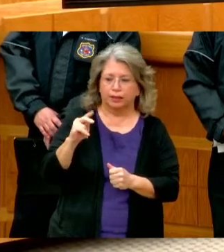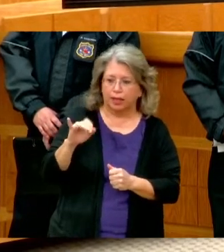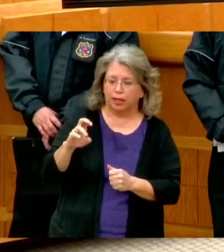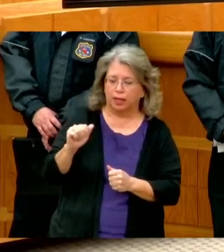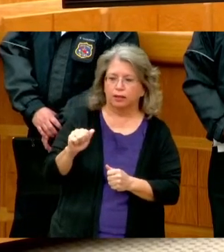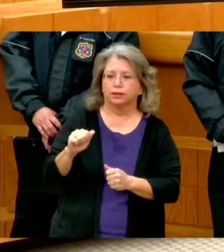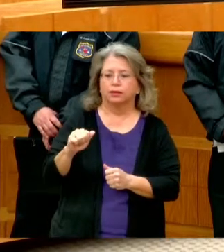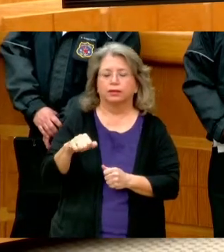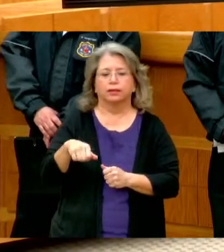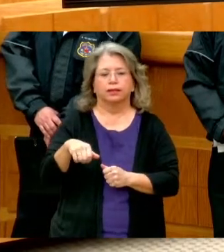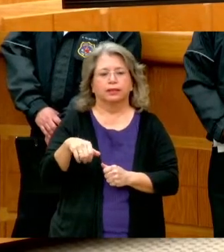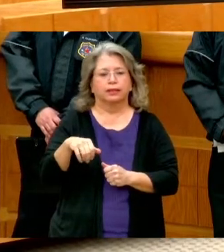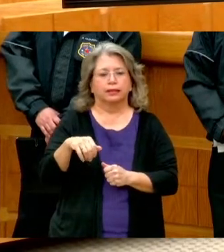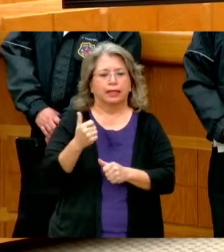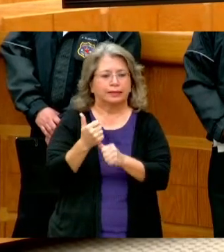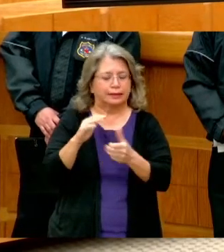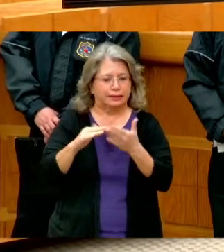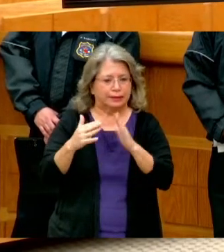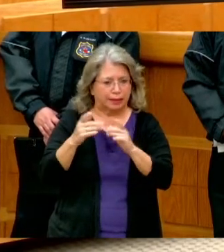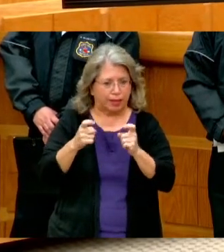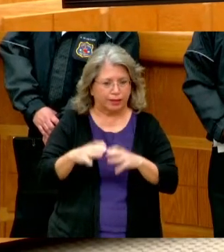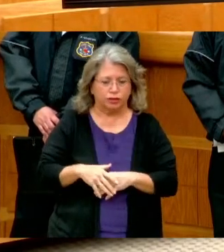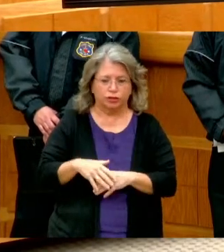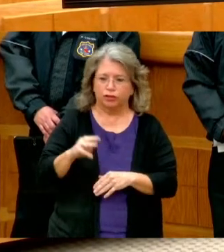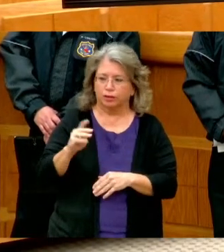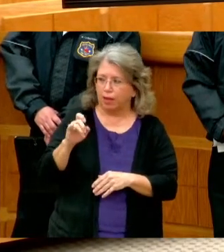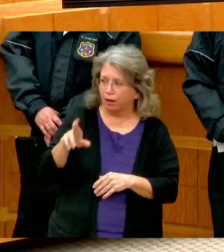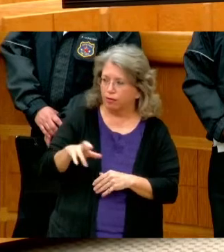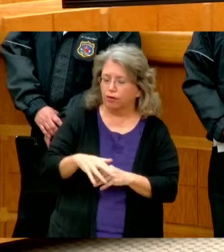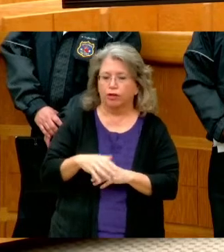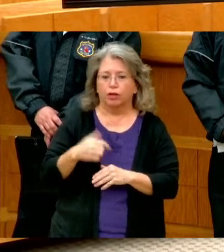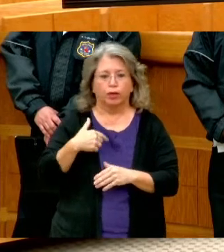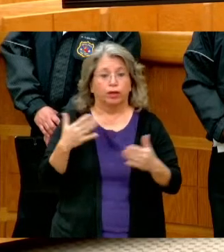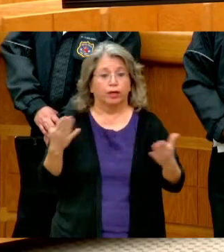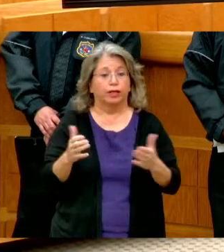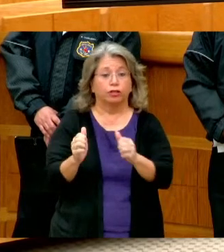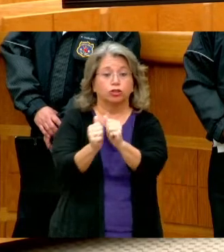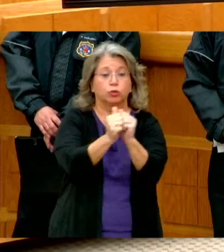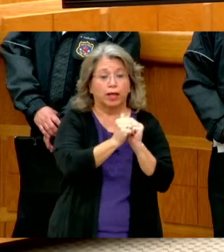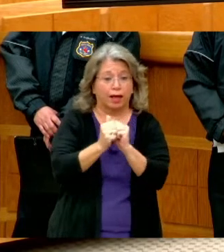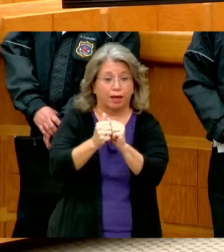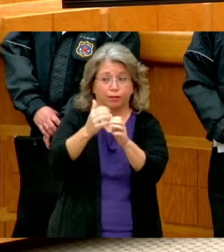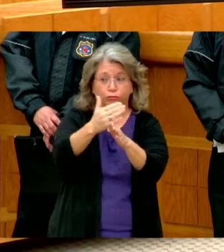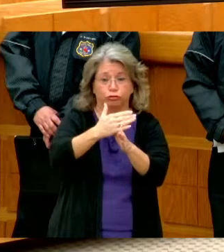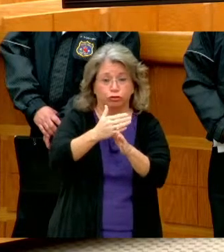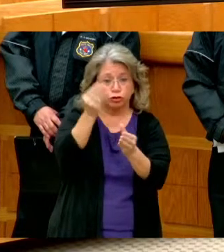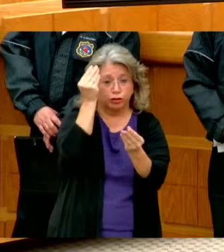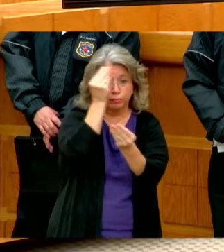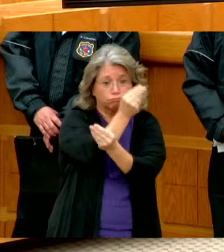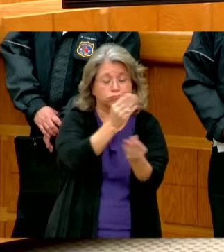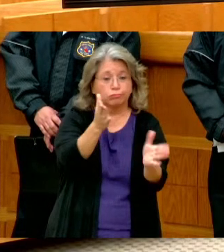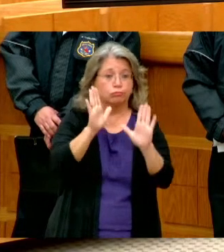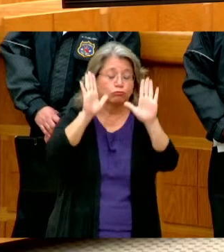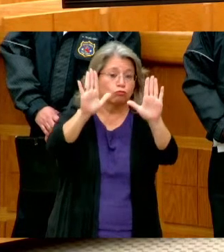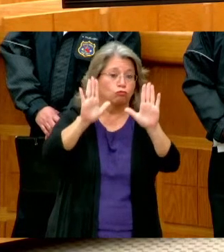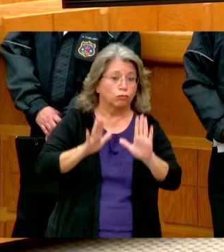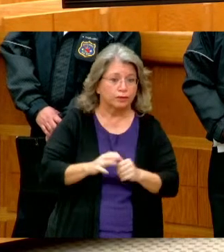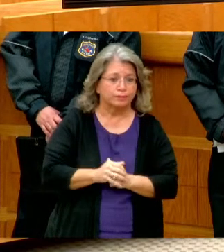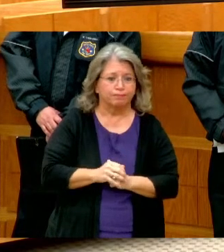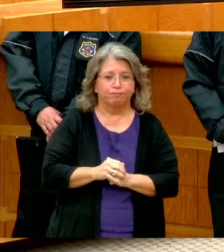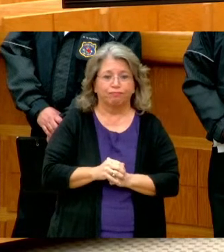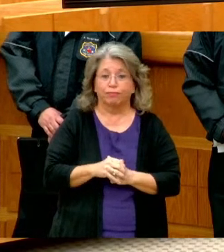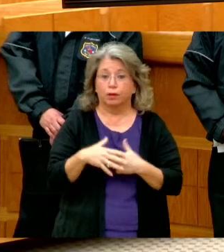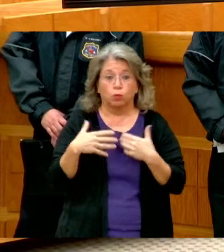Vieira, because we come together to share this great news. And this great news is that this